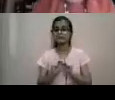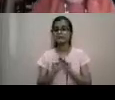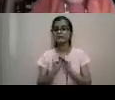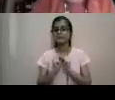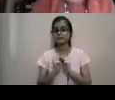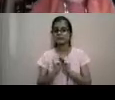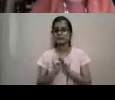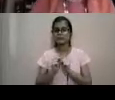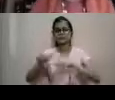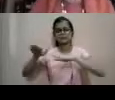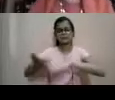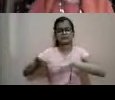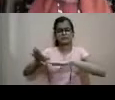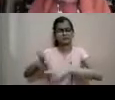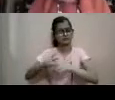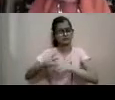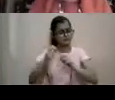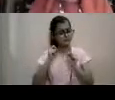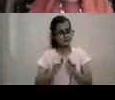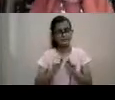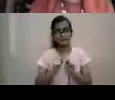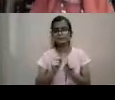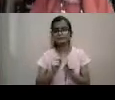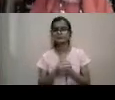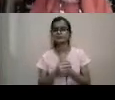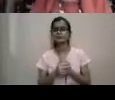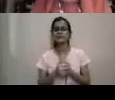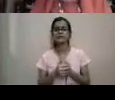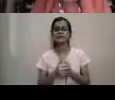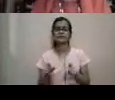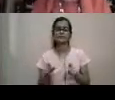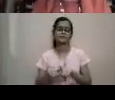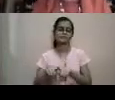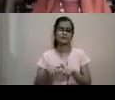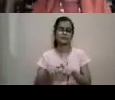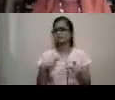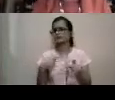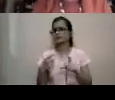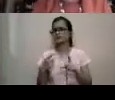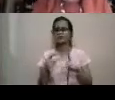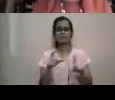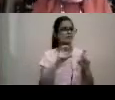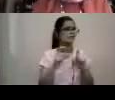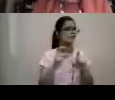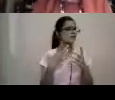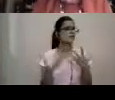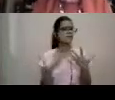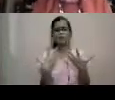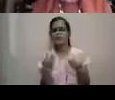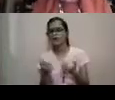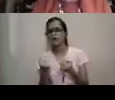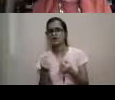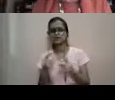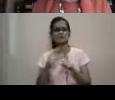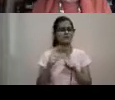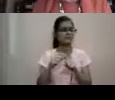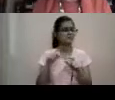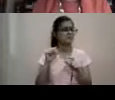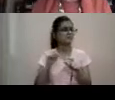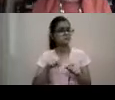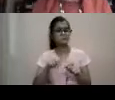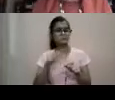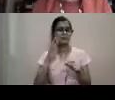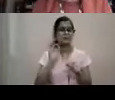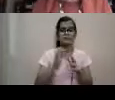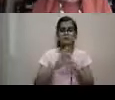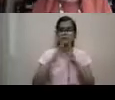dependency is that those things we most care about, which we most need and want, are